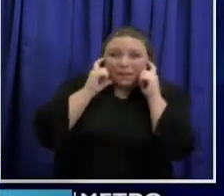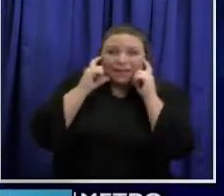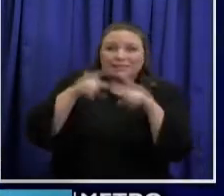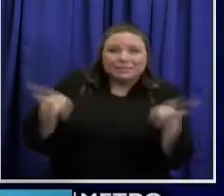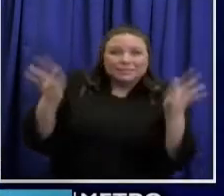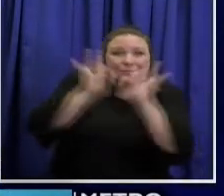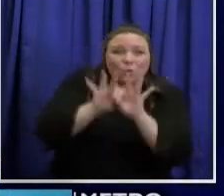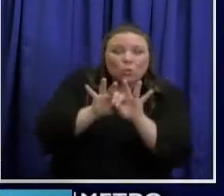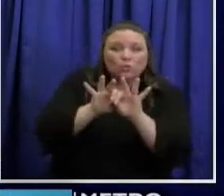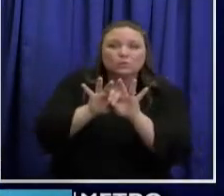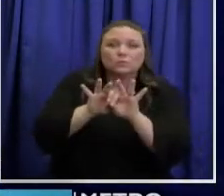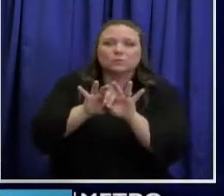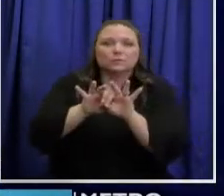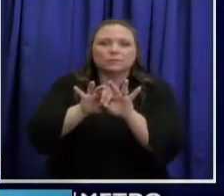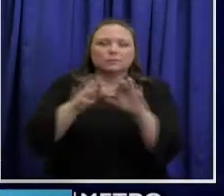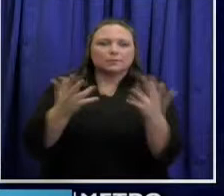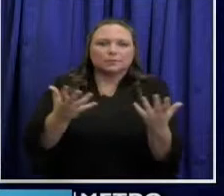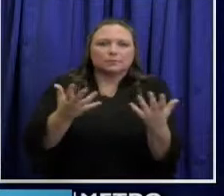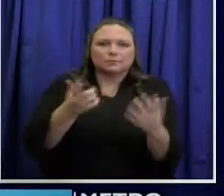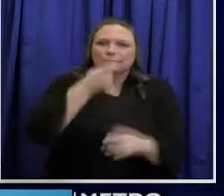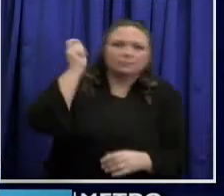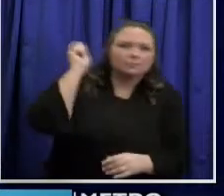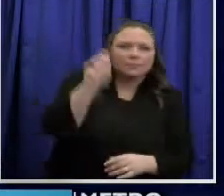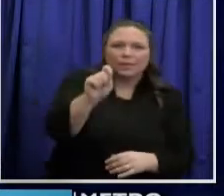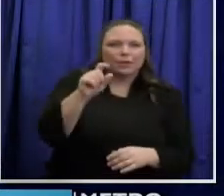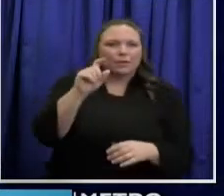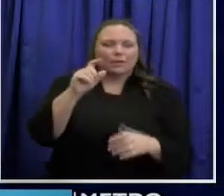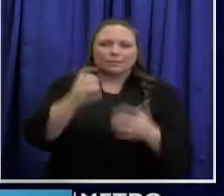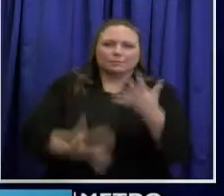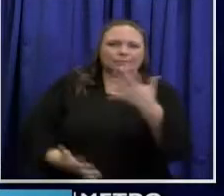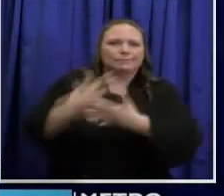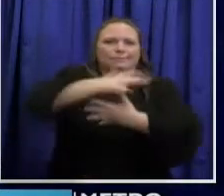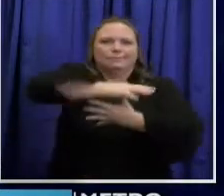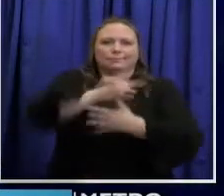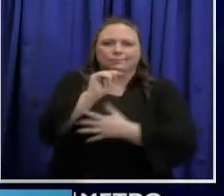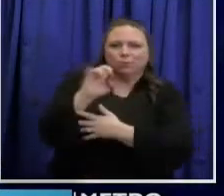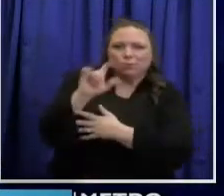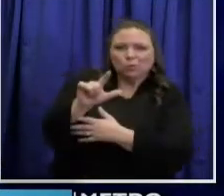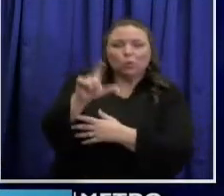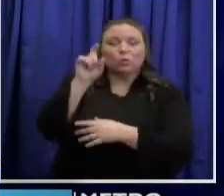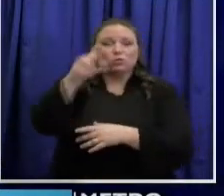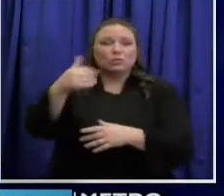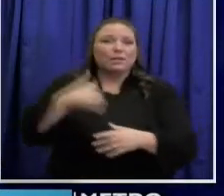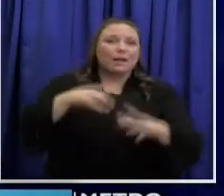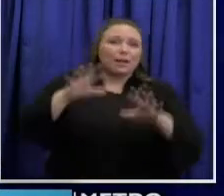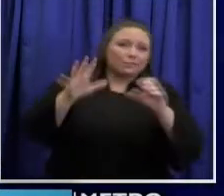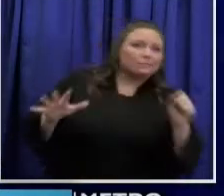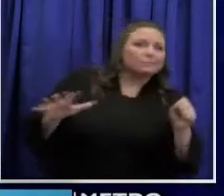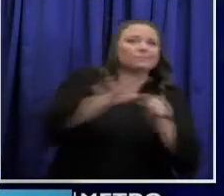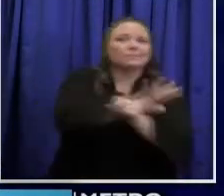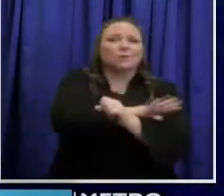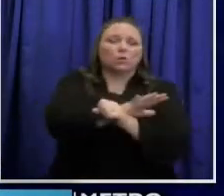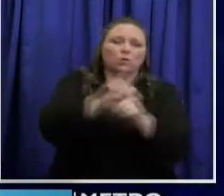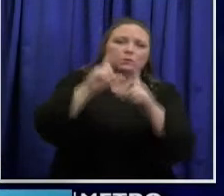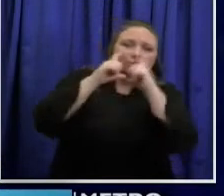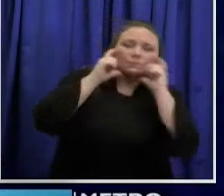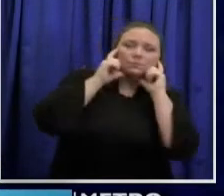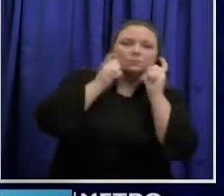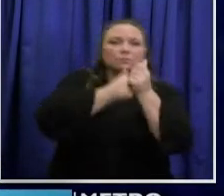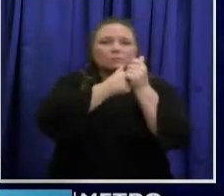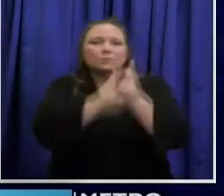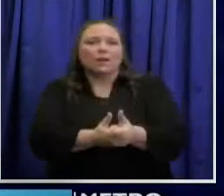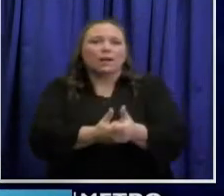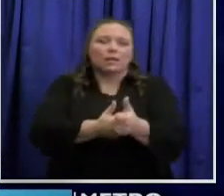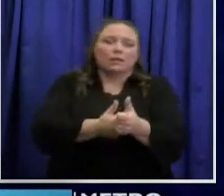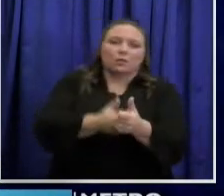masks are important. That's our number one tool. You have to have a regional mask compliance rate that is very